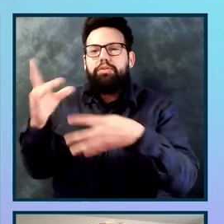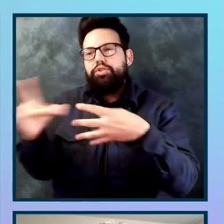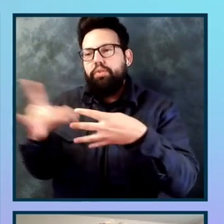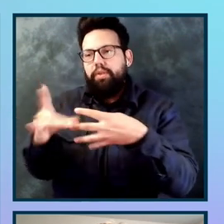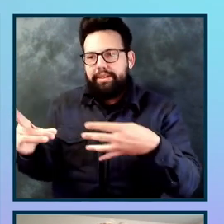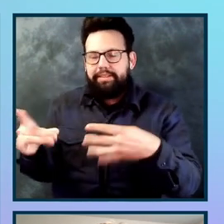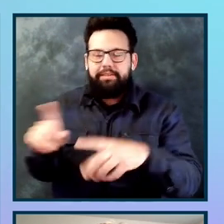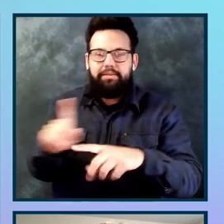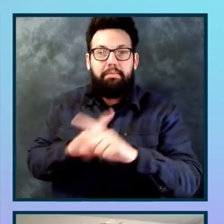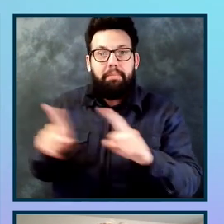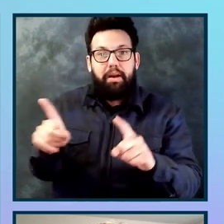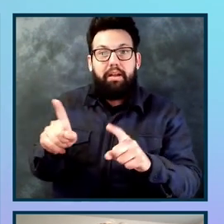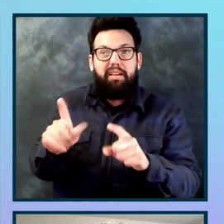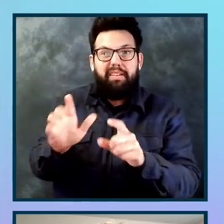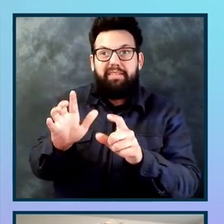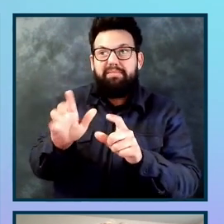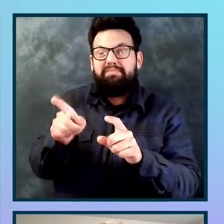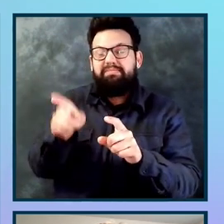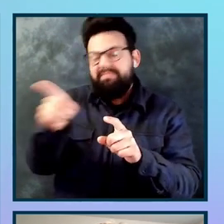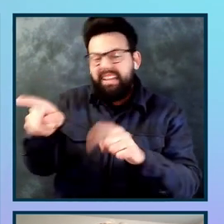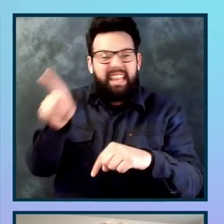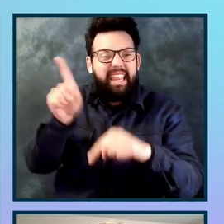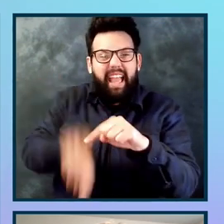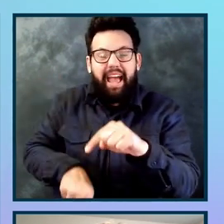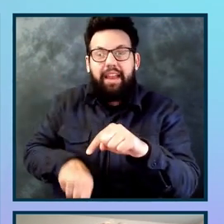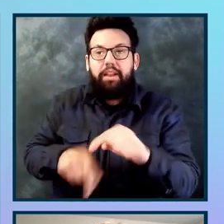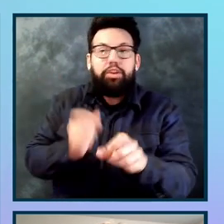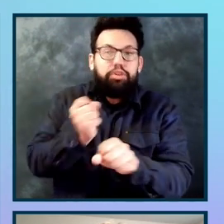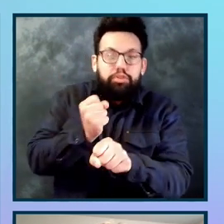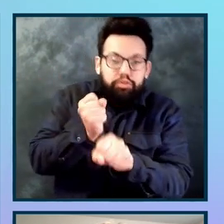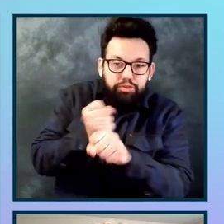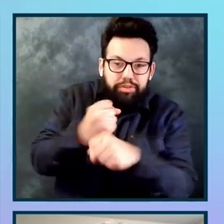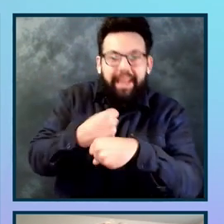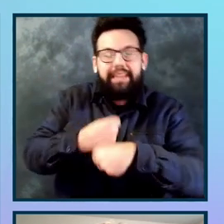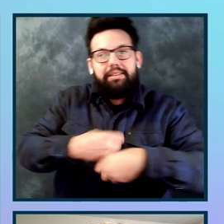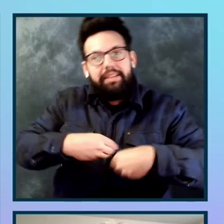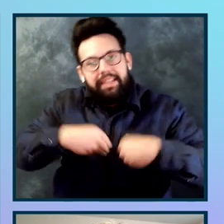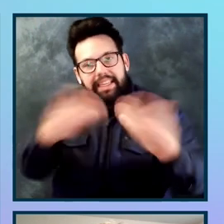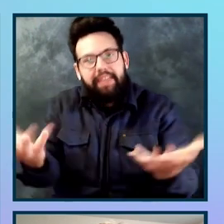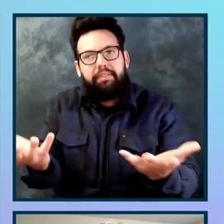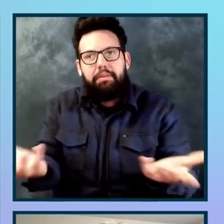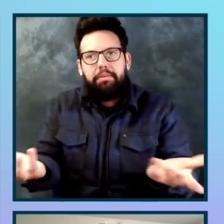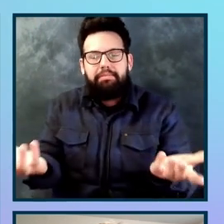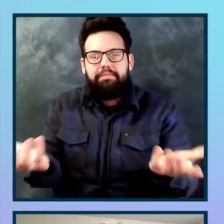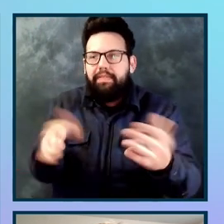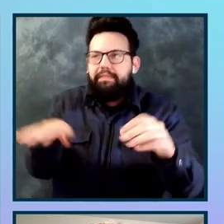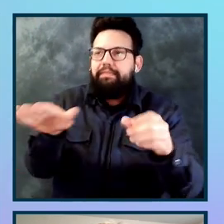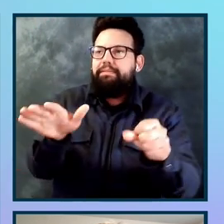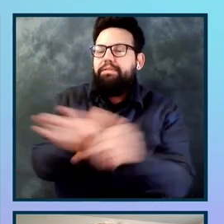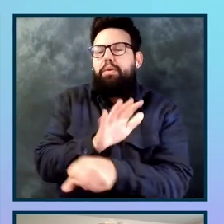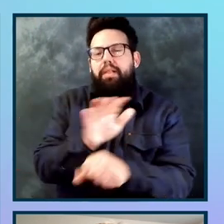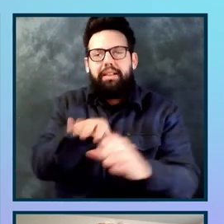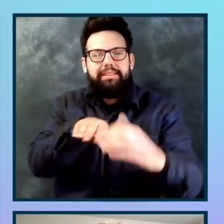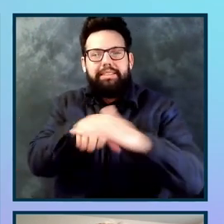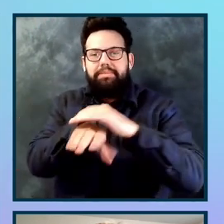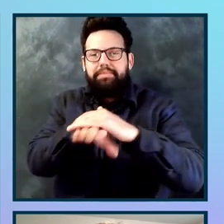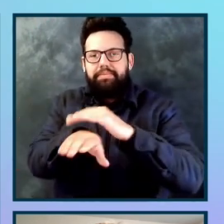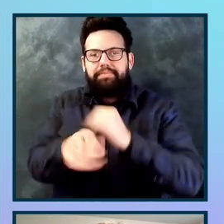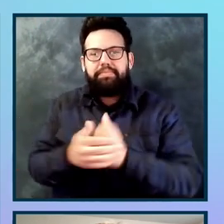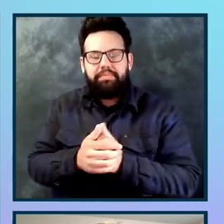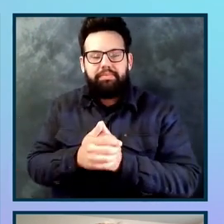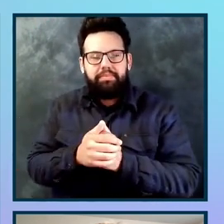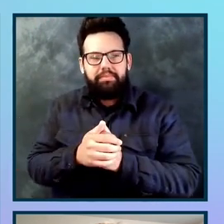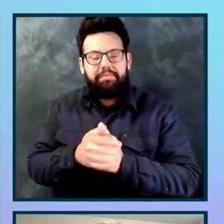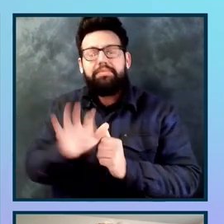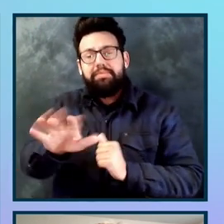is to create accessibility. And so I think that the argument has gotten a bit muddied that while overlays may